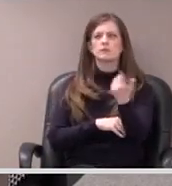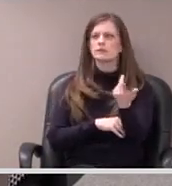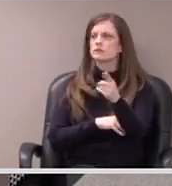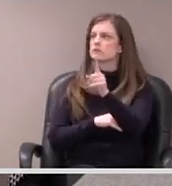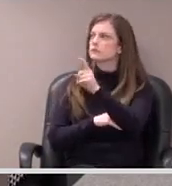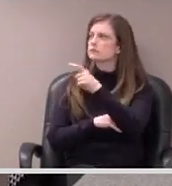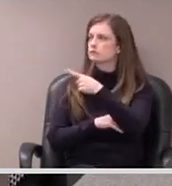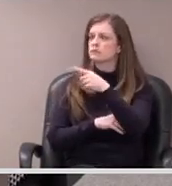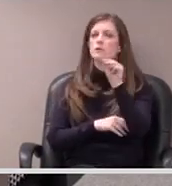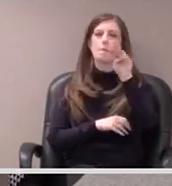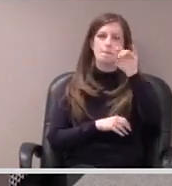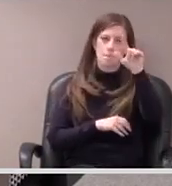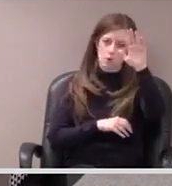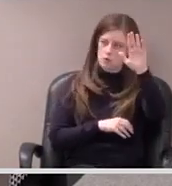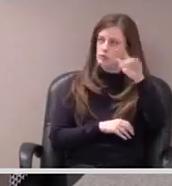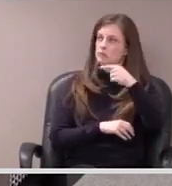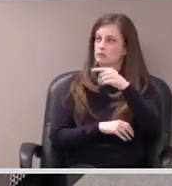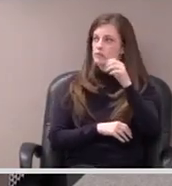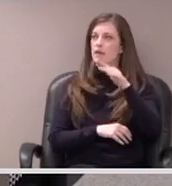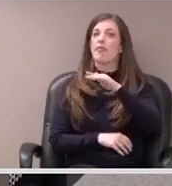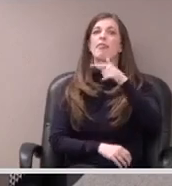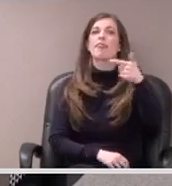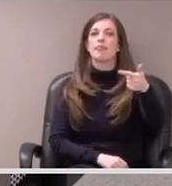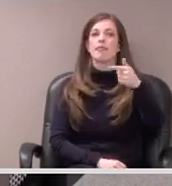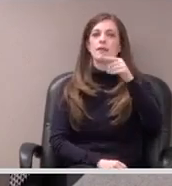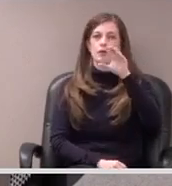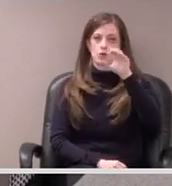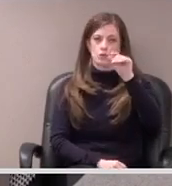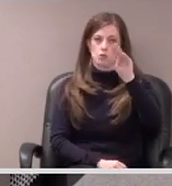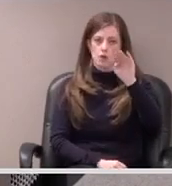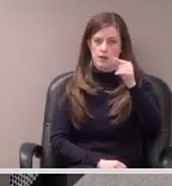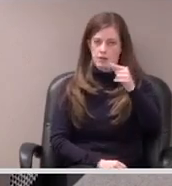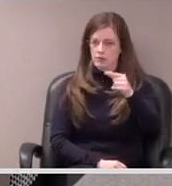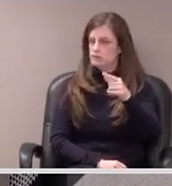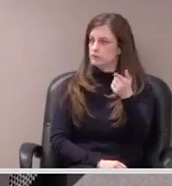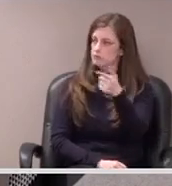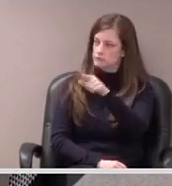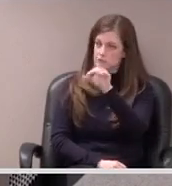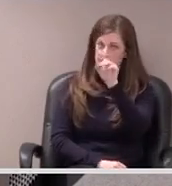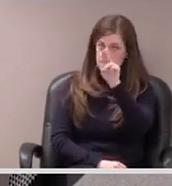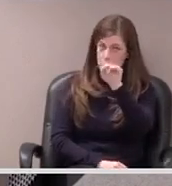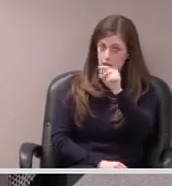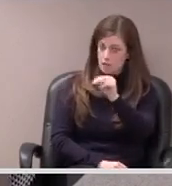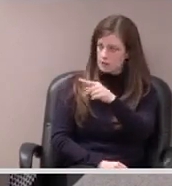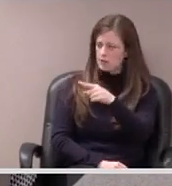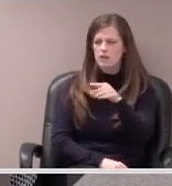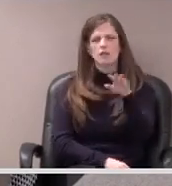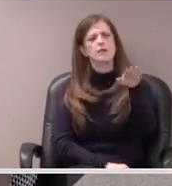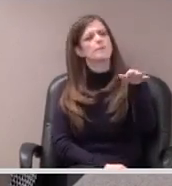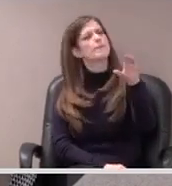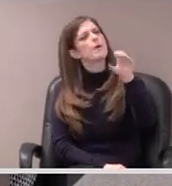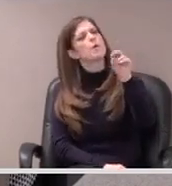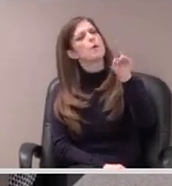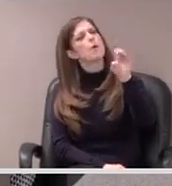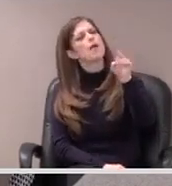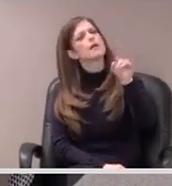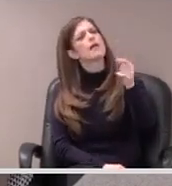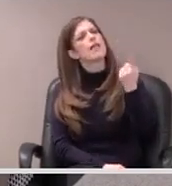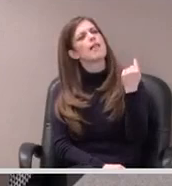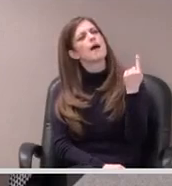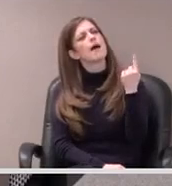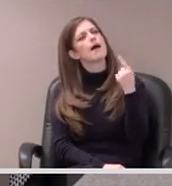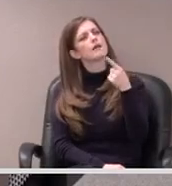Duncan? Board Member Marshall, and then Board Member Craig. Ms. Duncan. Cordelia, last